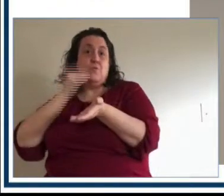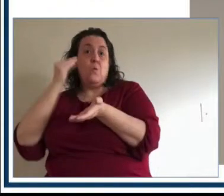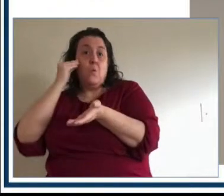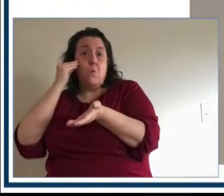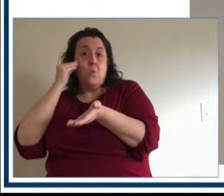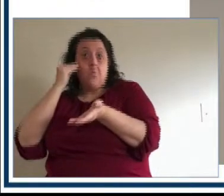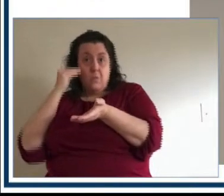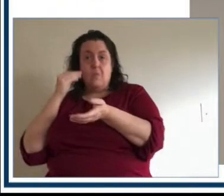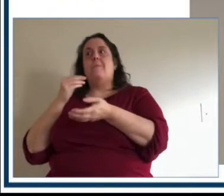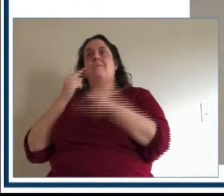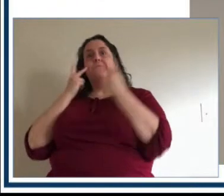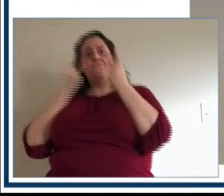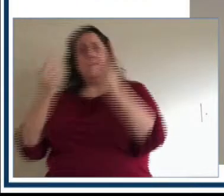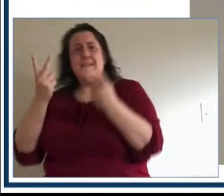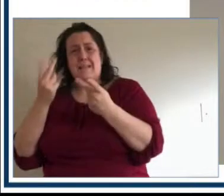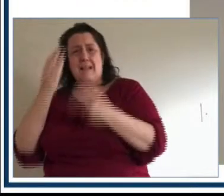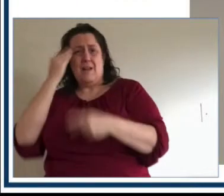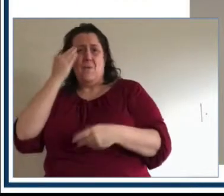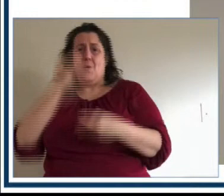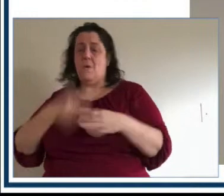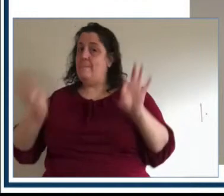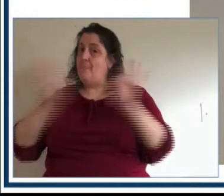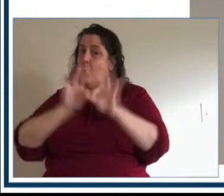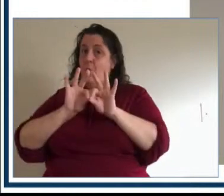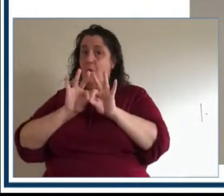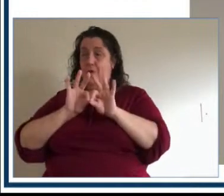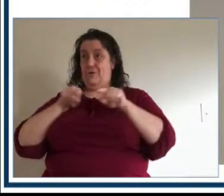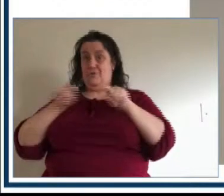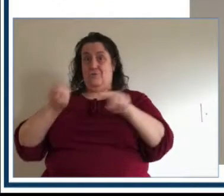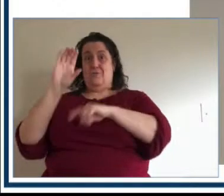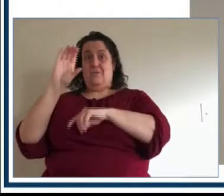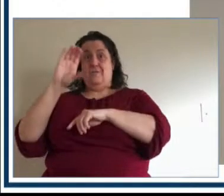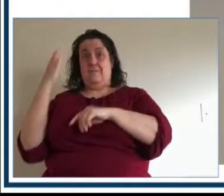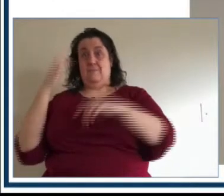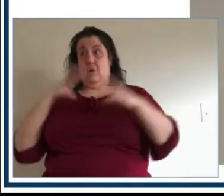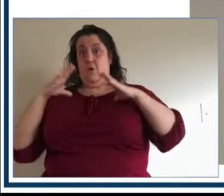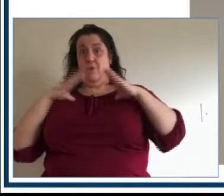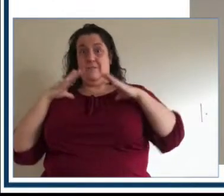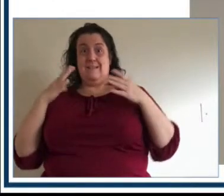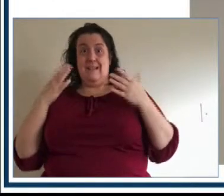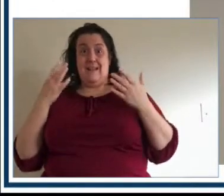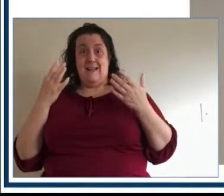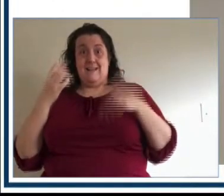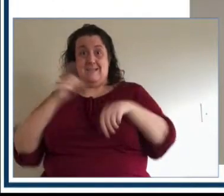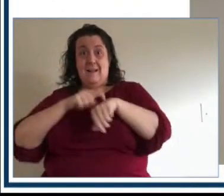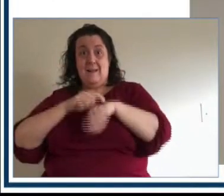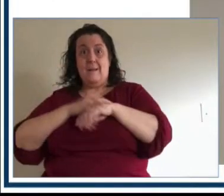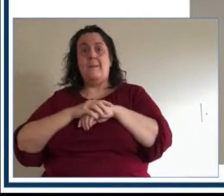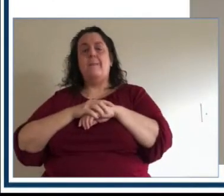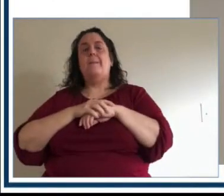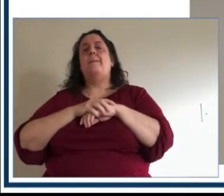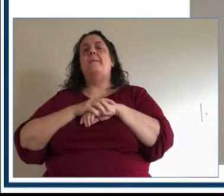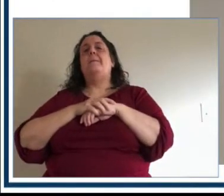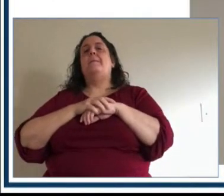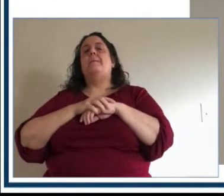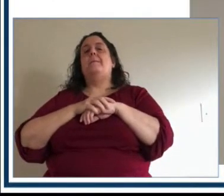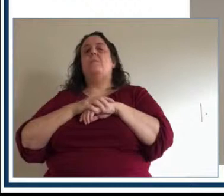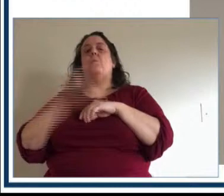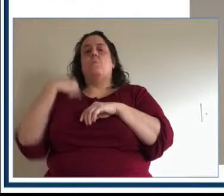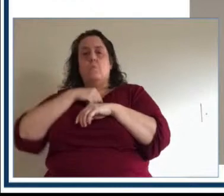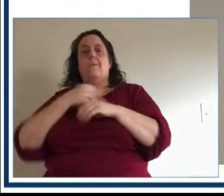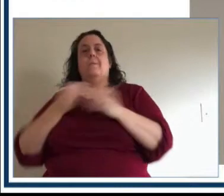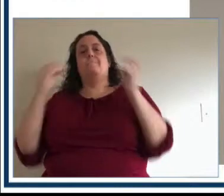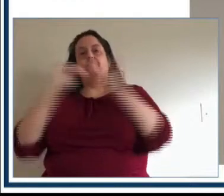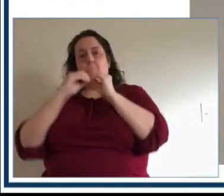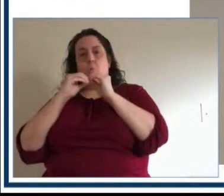important, especially around the holidays. They will still be allowed to happen, but we need to put extra layers of safety. We already